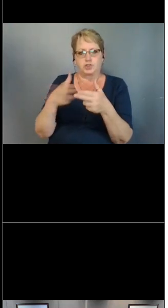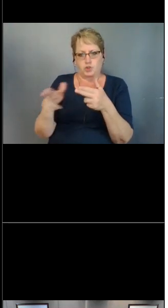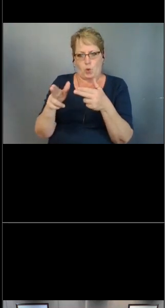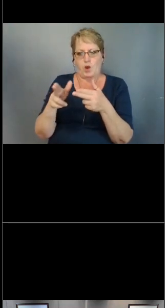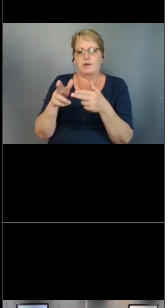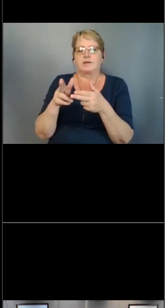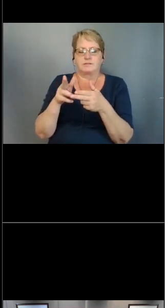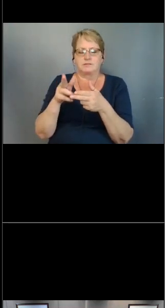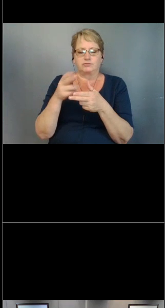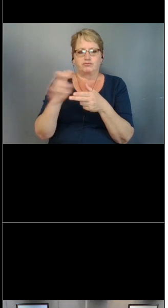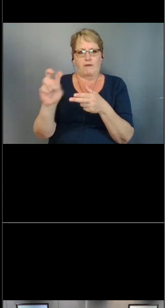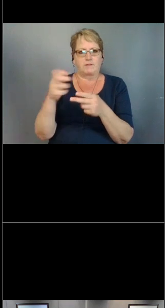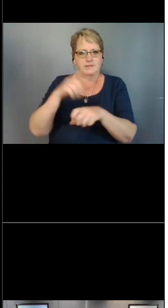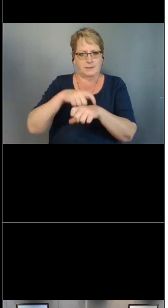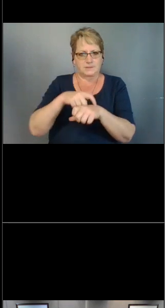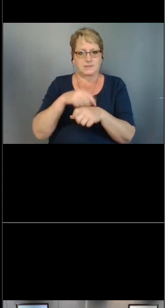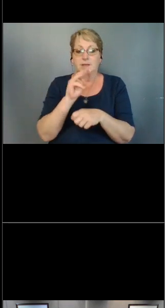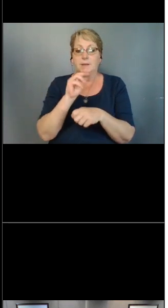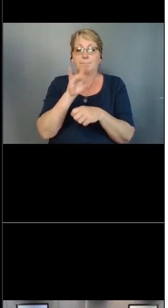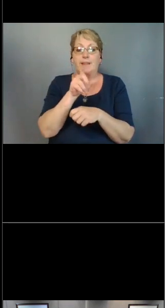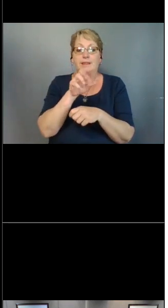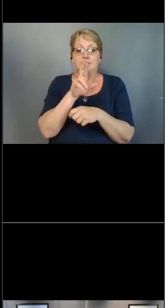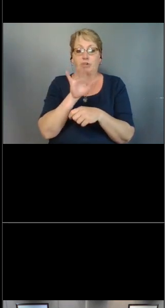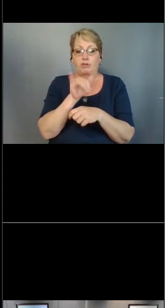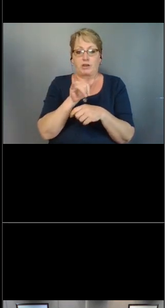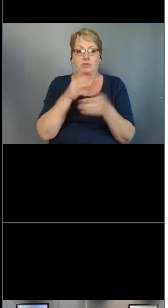route has been eliminated as part of this proposal.